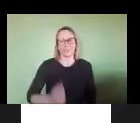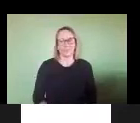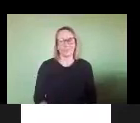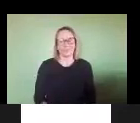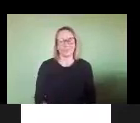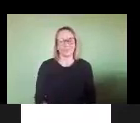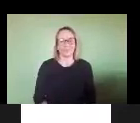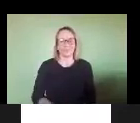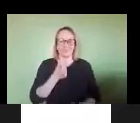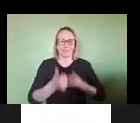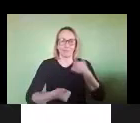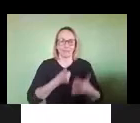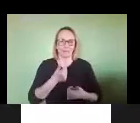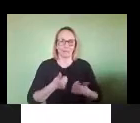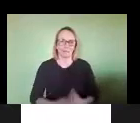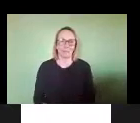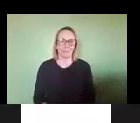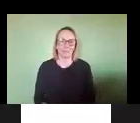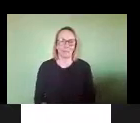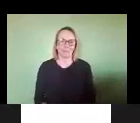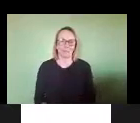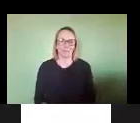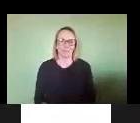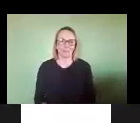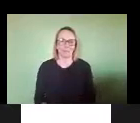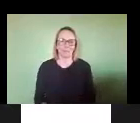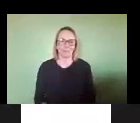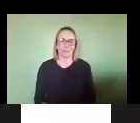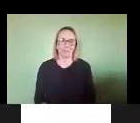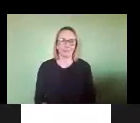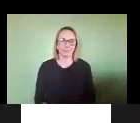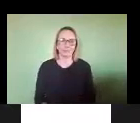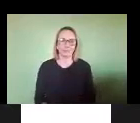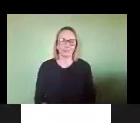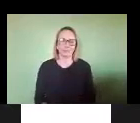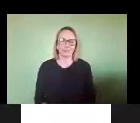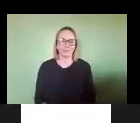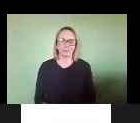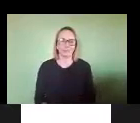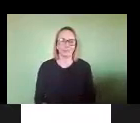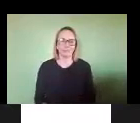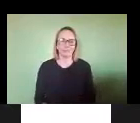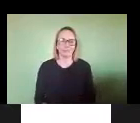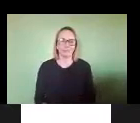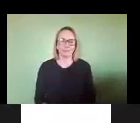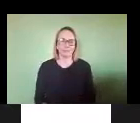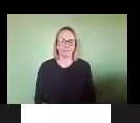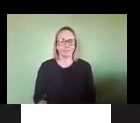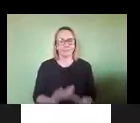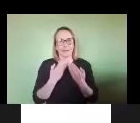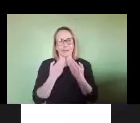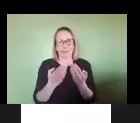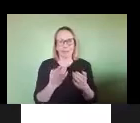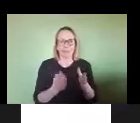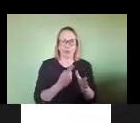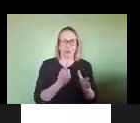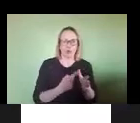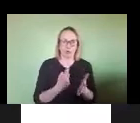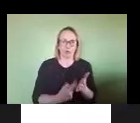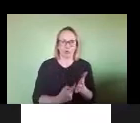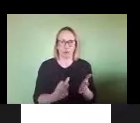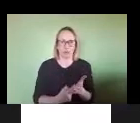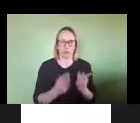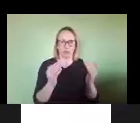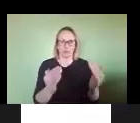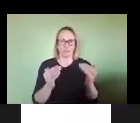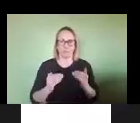Yeah, well done, Audrey. Okay. All right, thank you very much, Audrey and Ronnie. So next